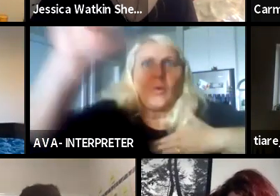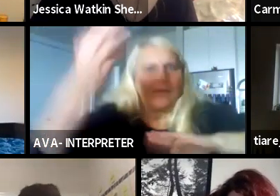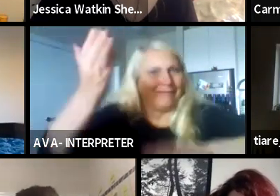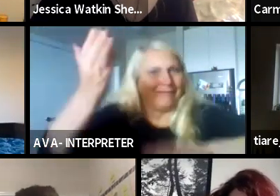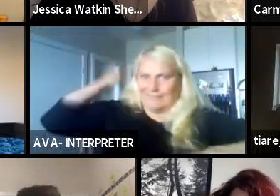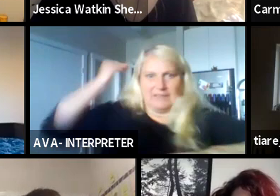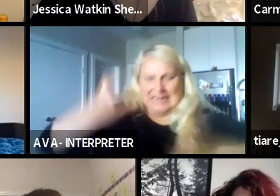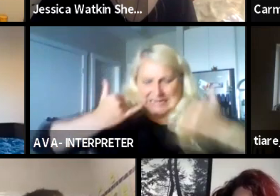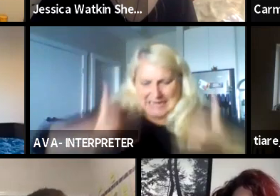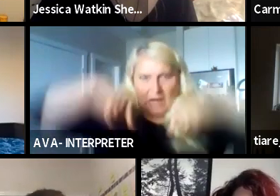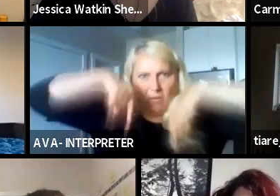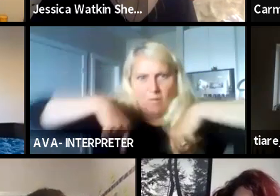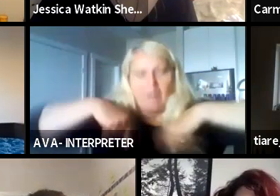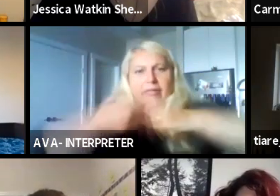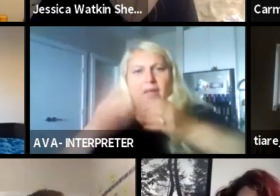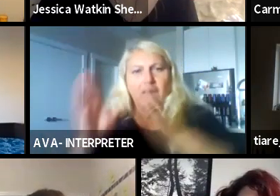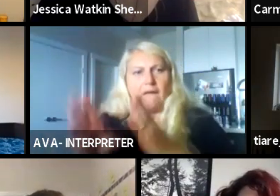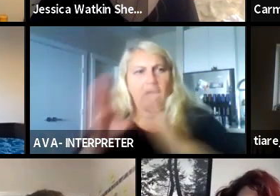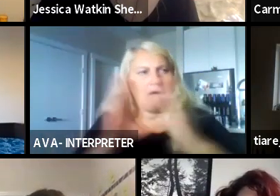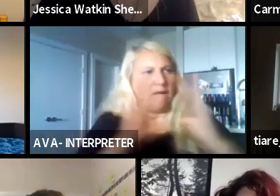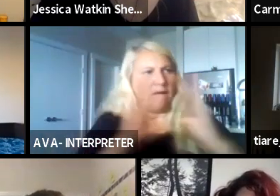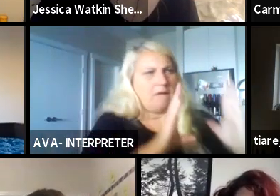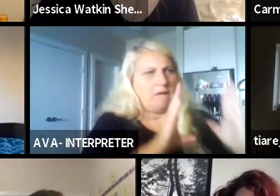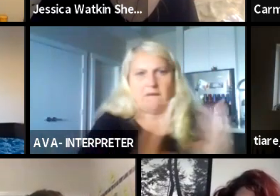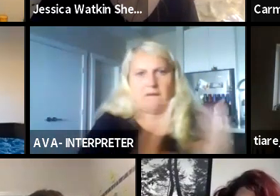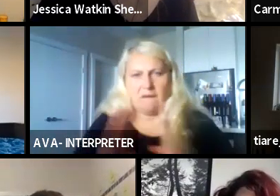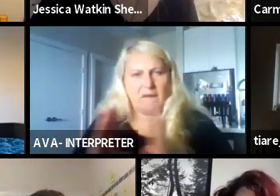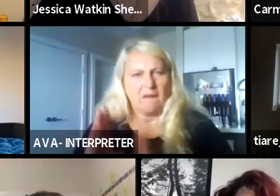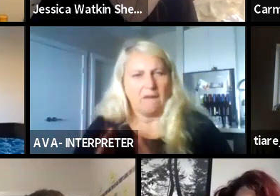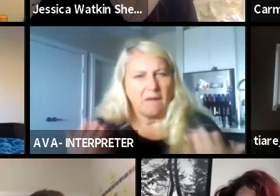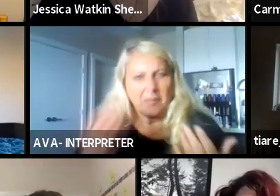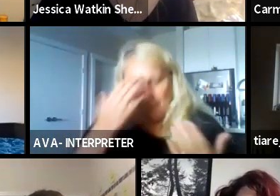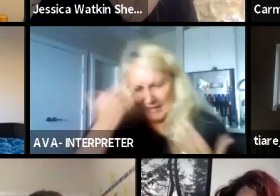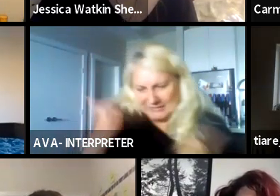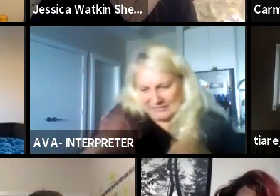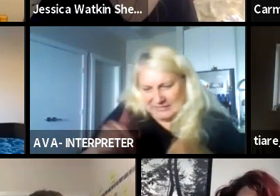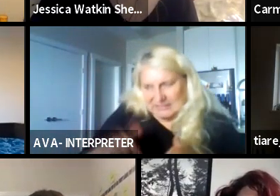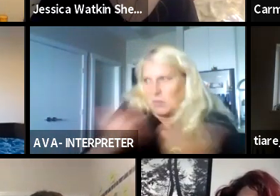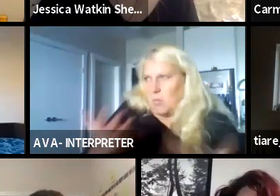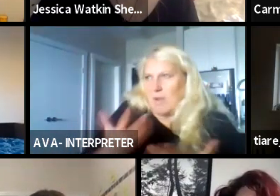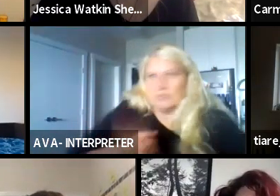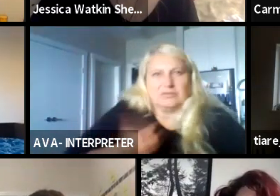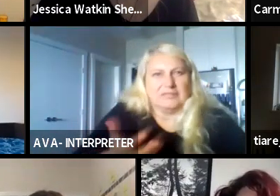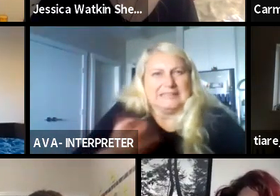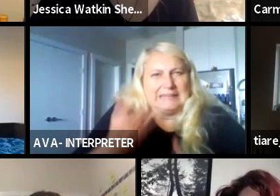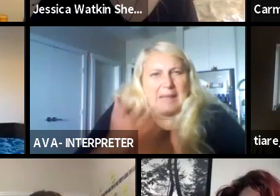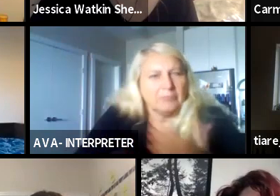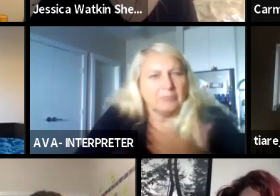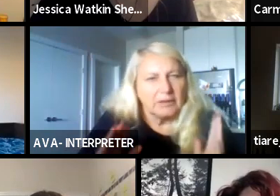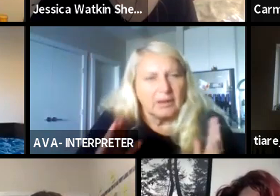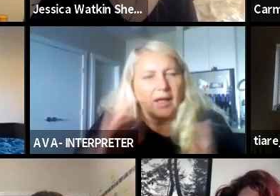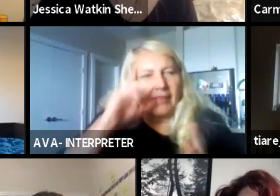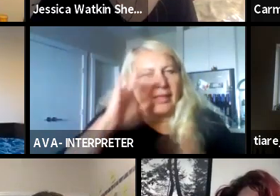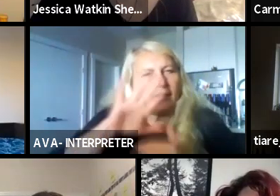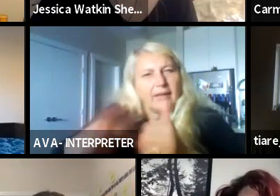the action that is invited by them, the possibility that's invited. And so I think that